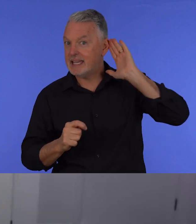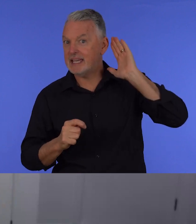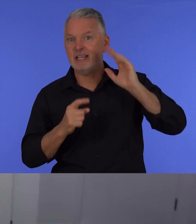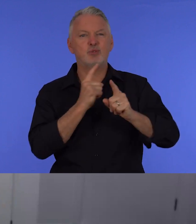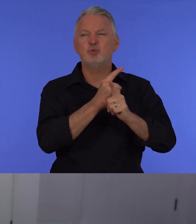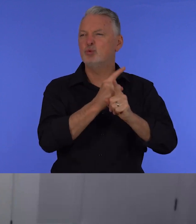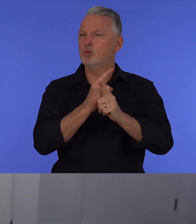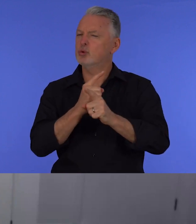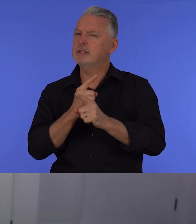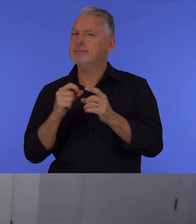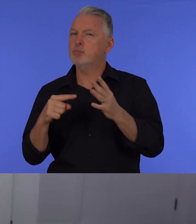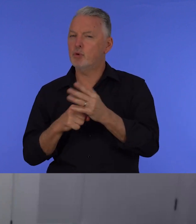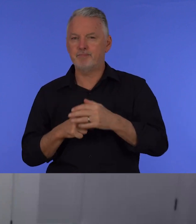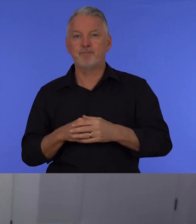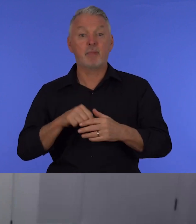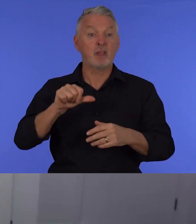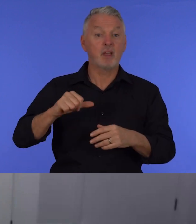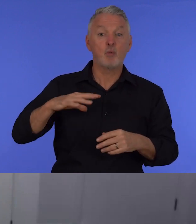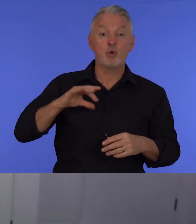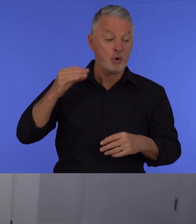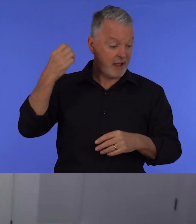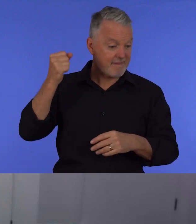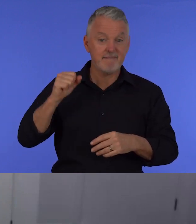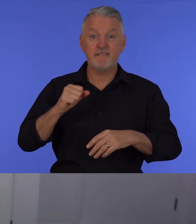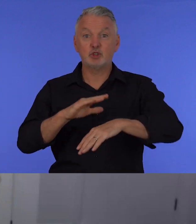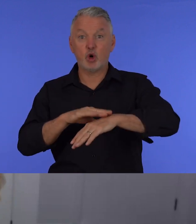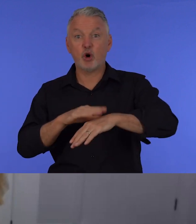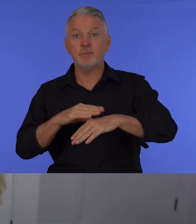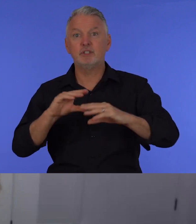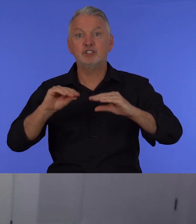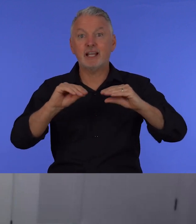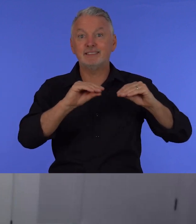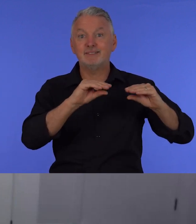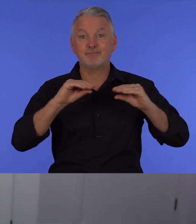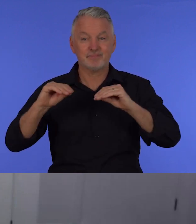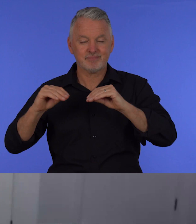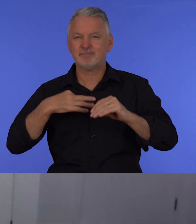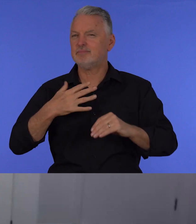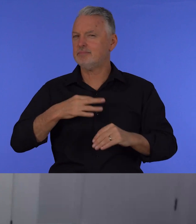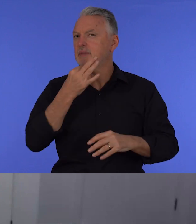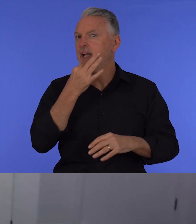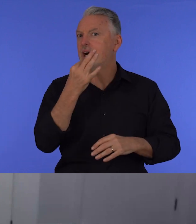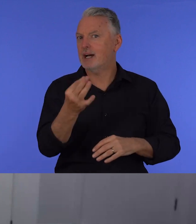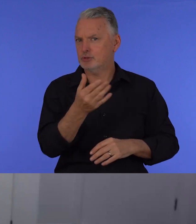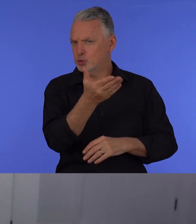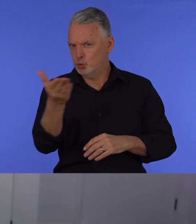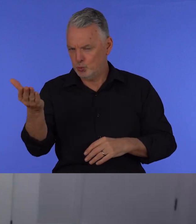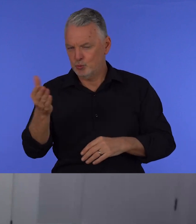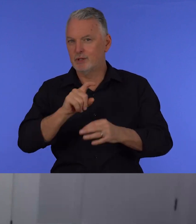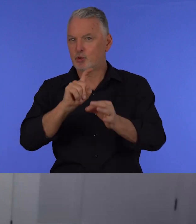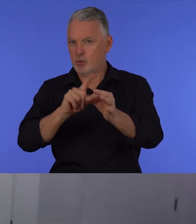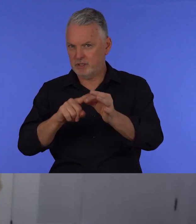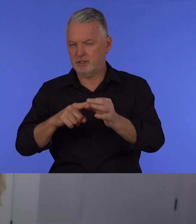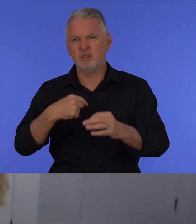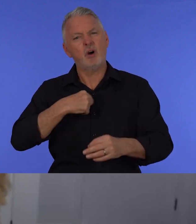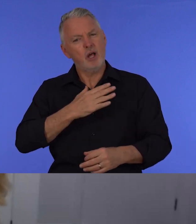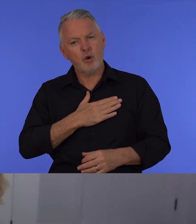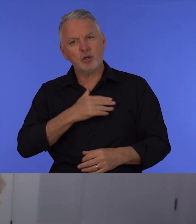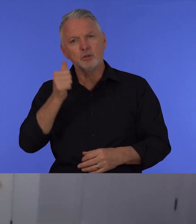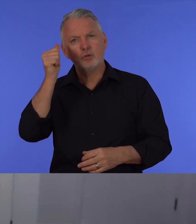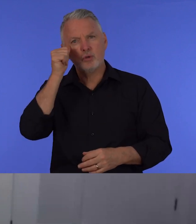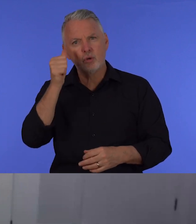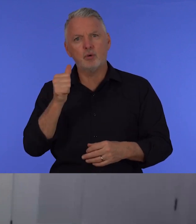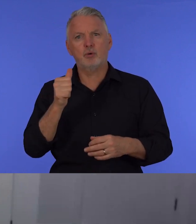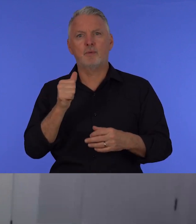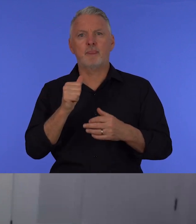much value in hearing the experience of others. Have a little chat now. We've got a bit of time. So I did want to put it to you all, and feel